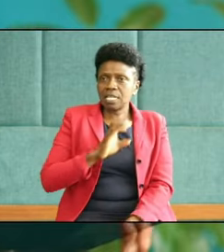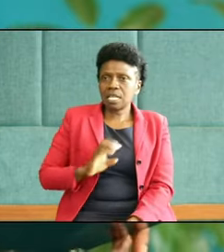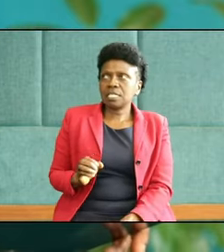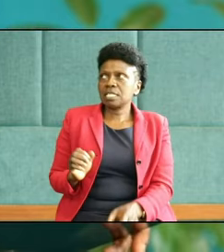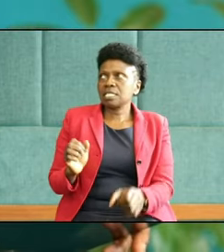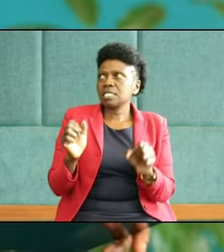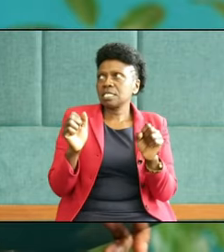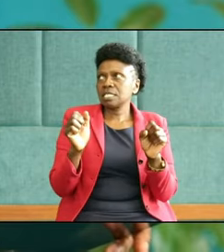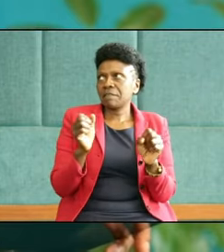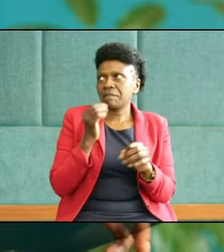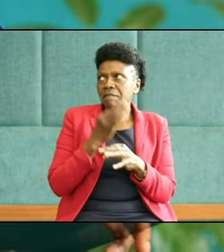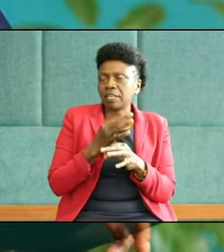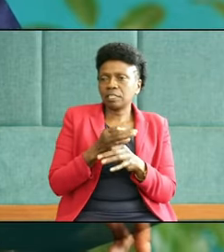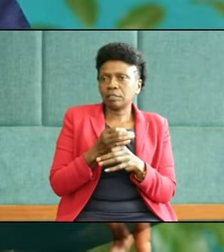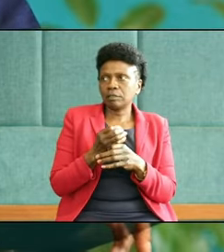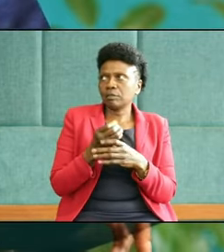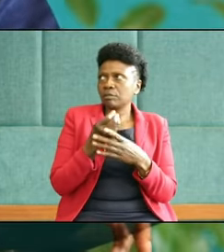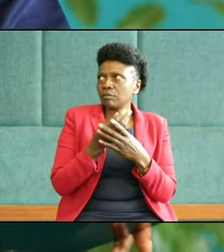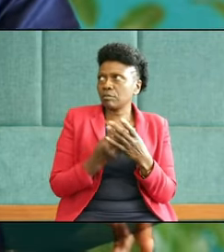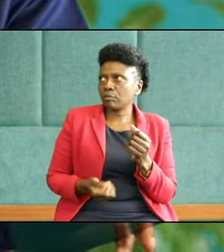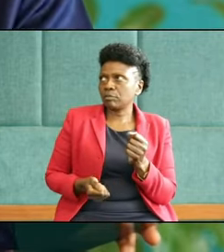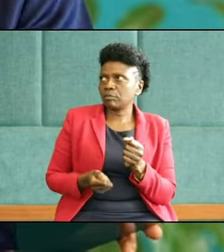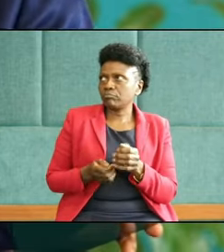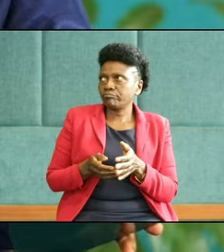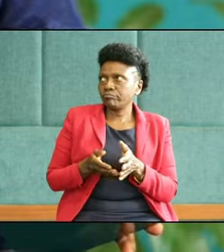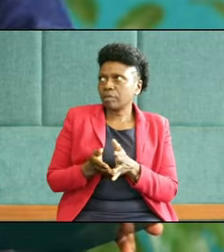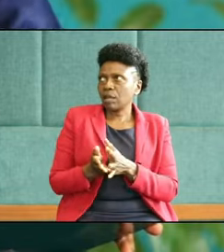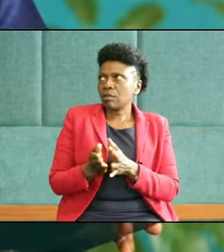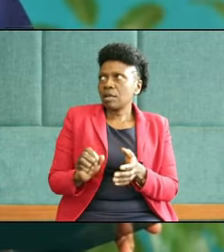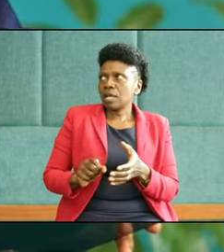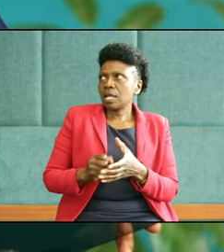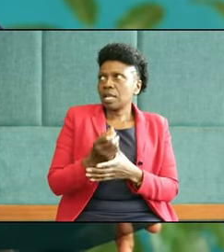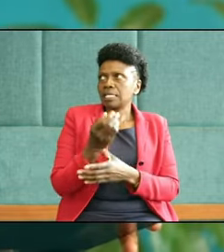faith drops are now around